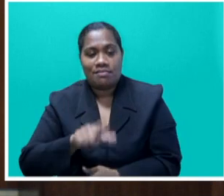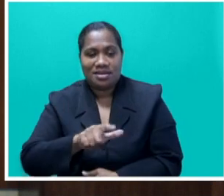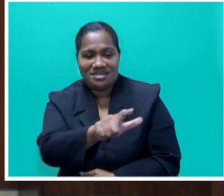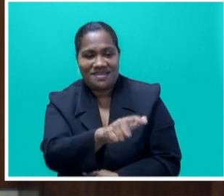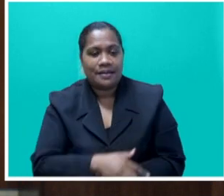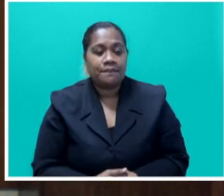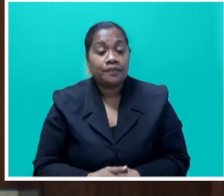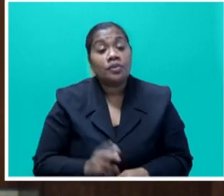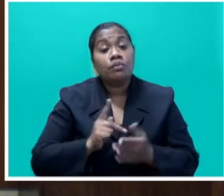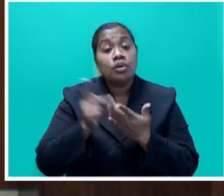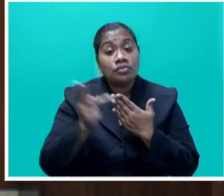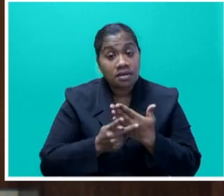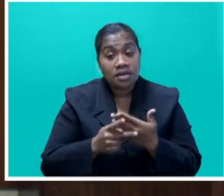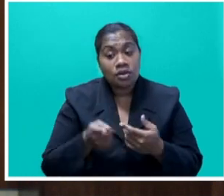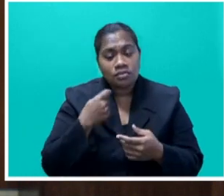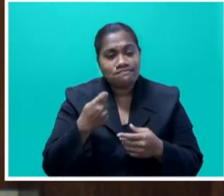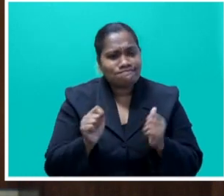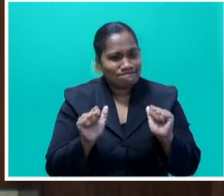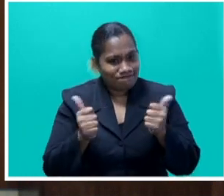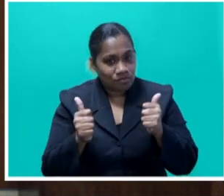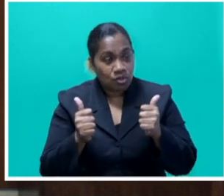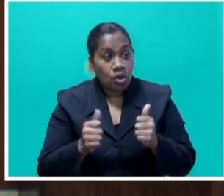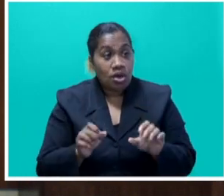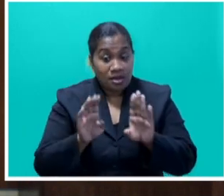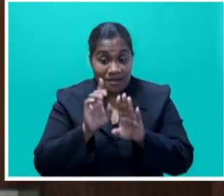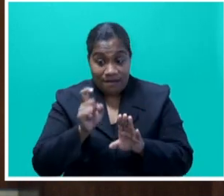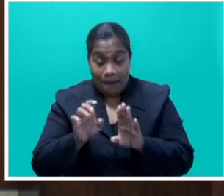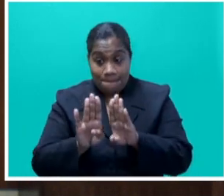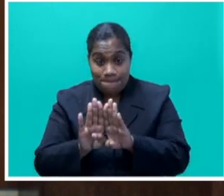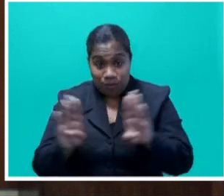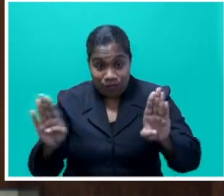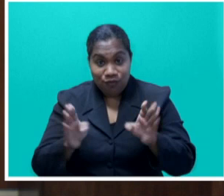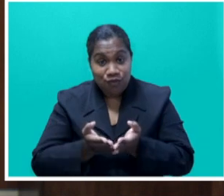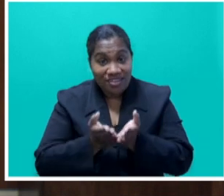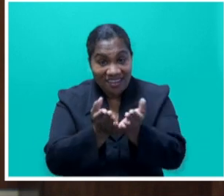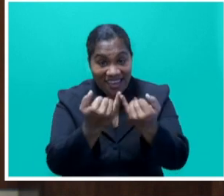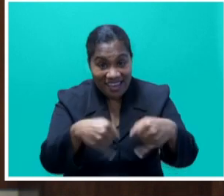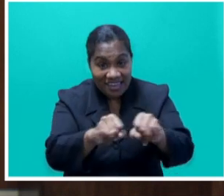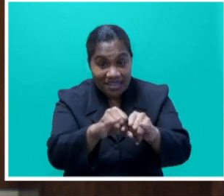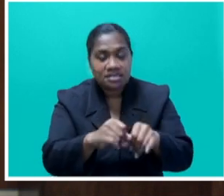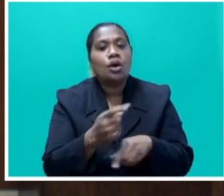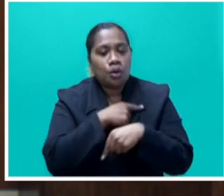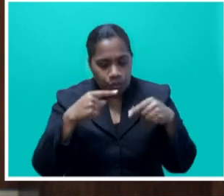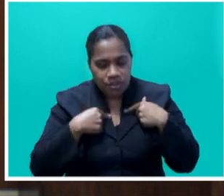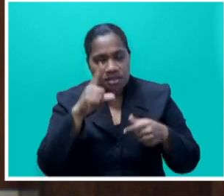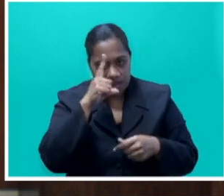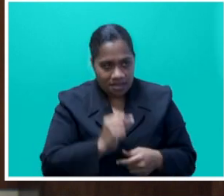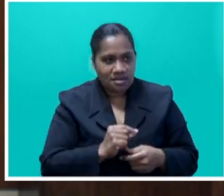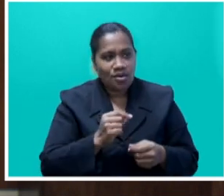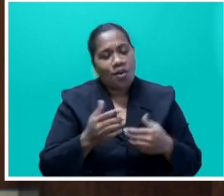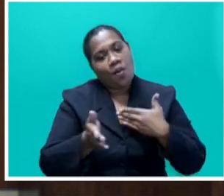is on the verge of completion. Should borders open as planned, we will be able to officially